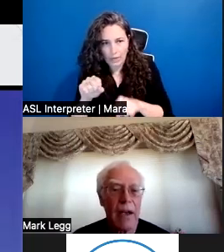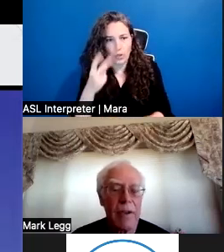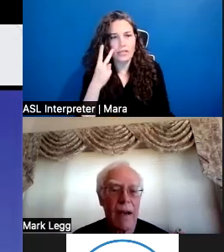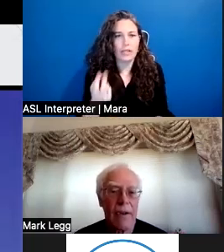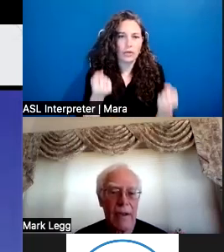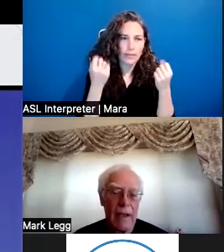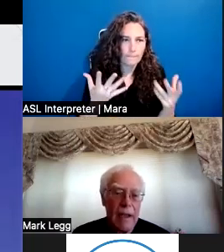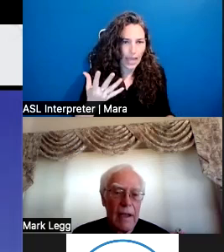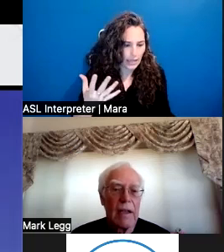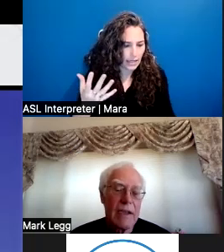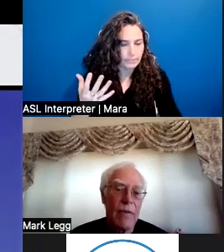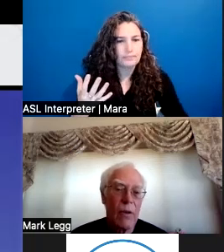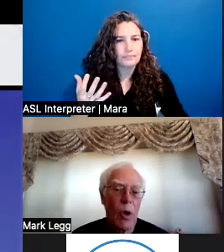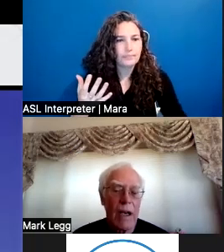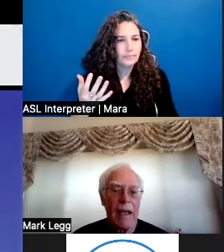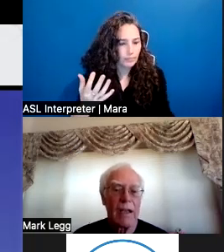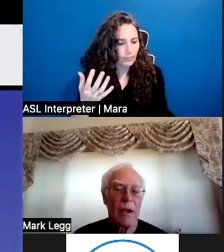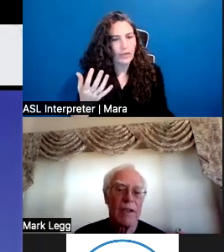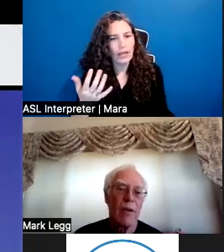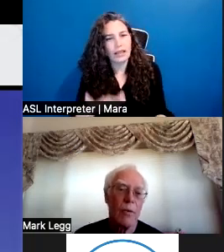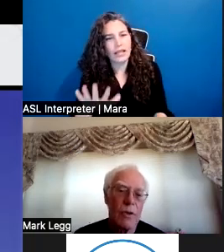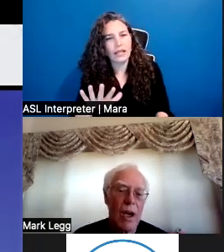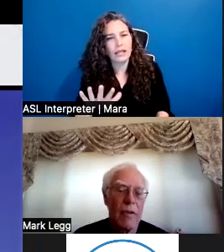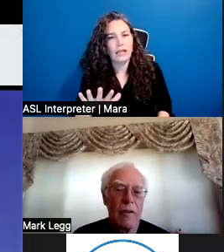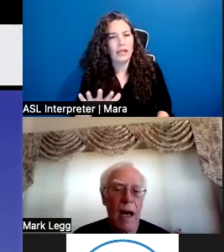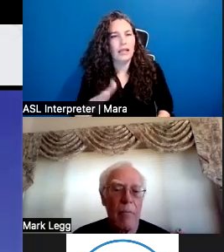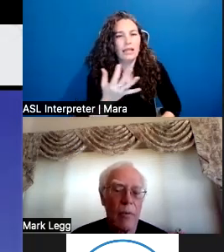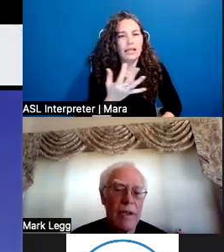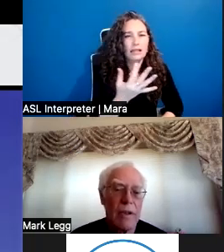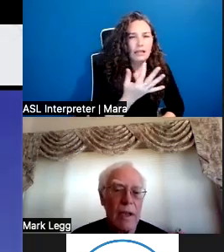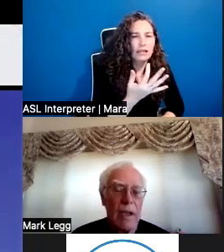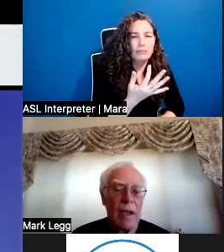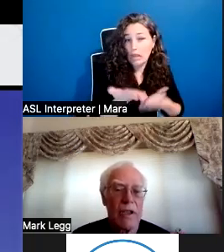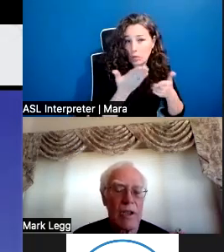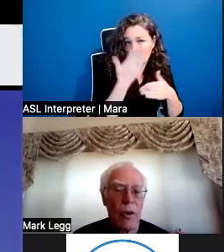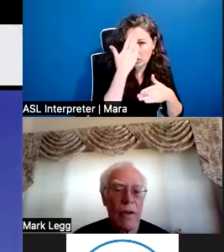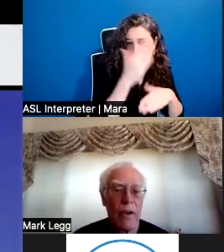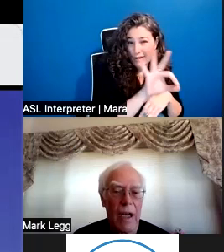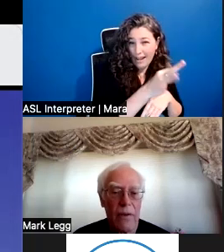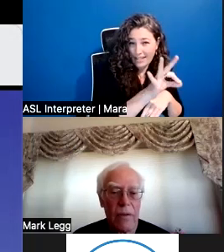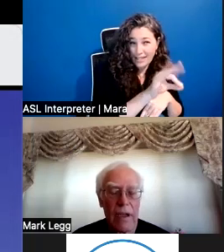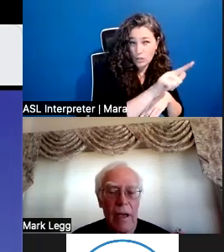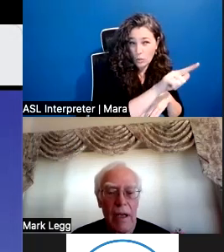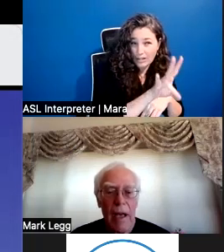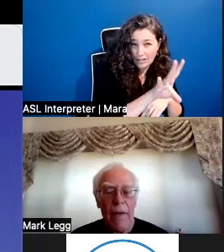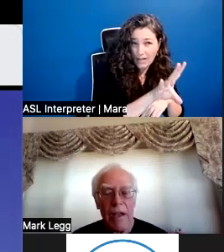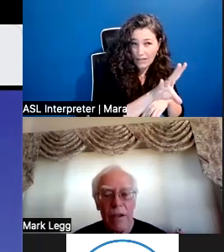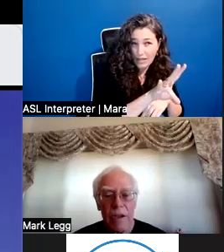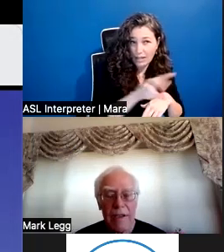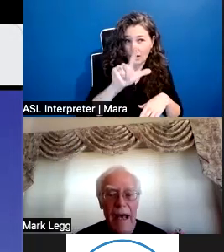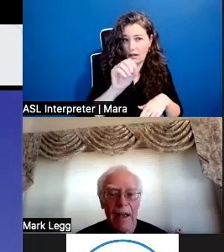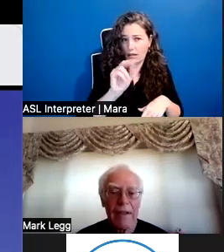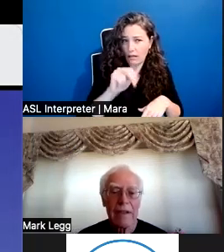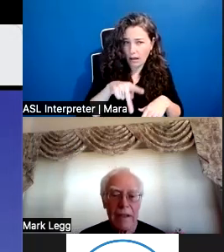any magnitude 7s, except for the one in 1927, which was off of Lompoc, which is north of the transverse ranges. And then you